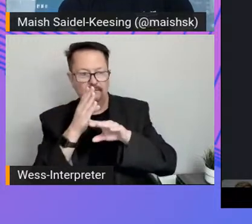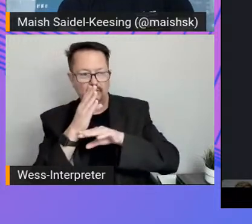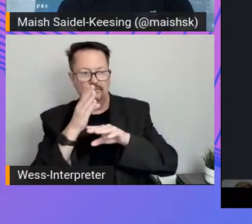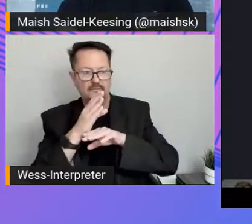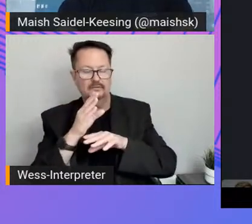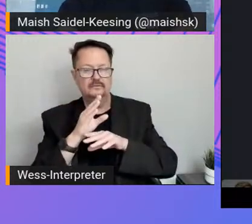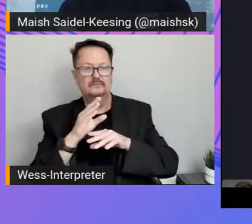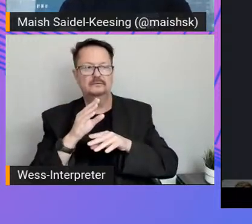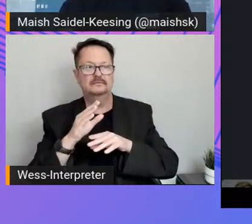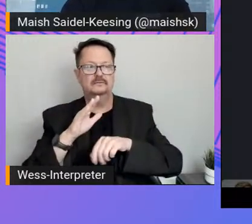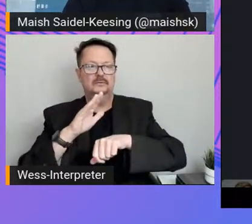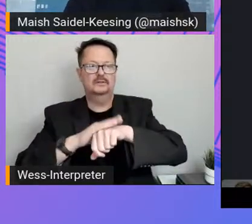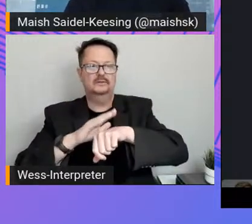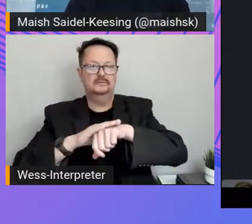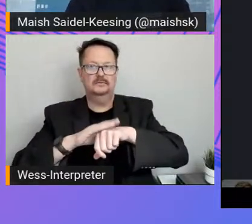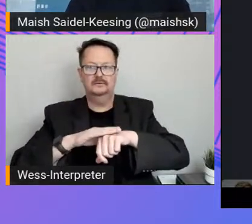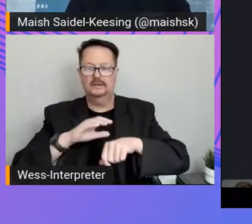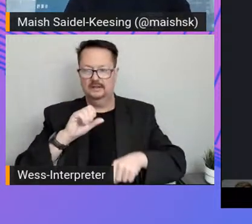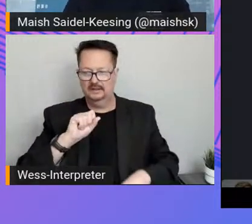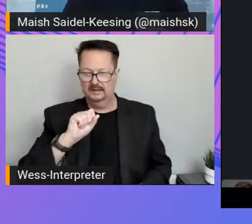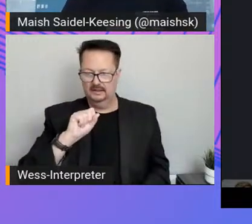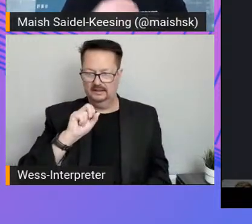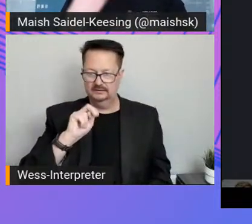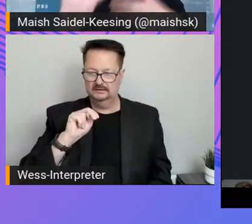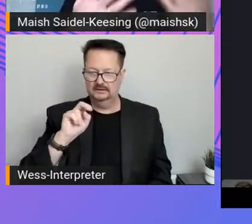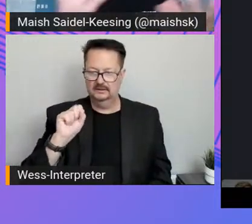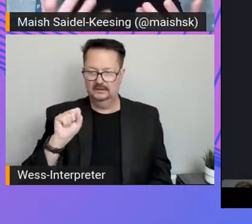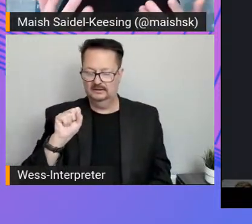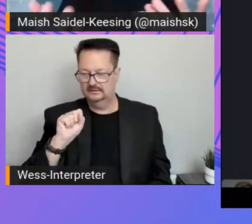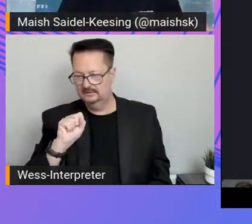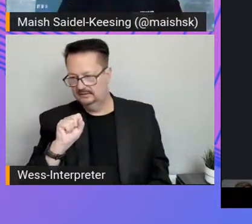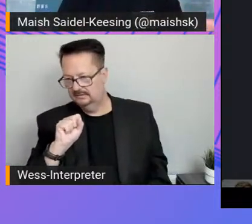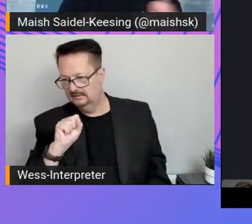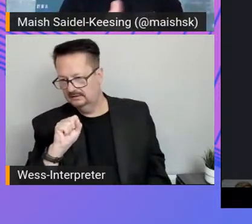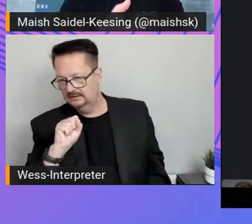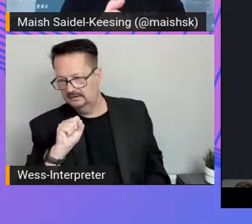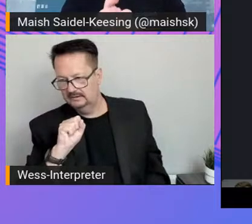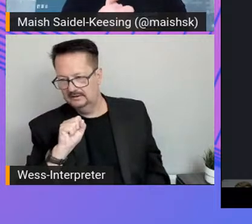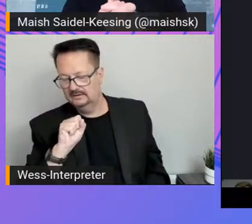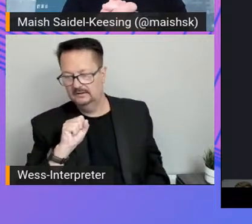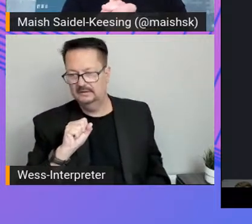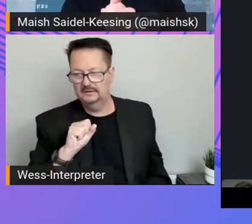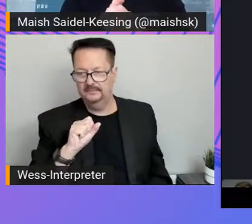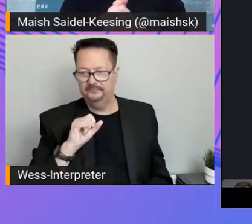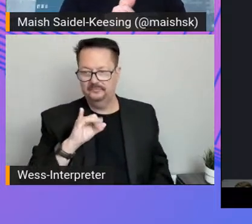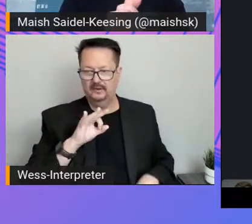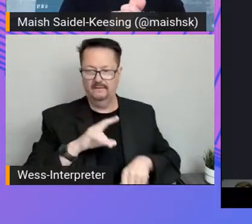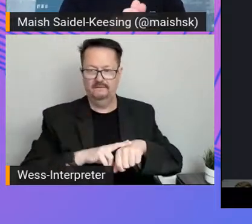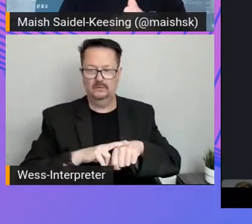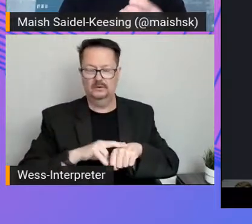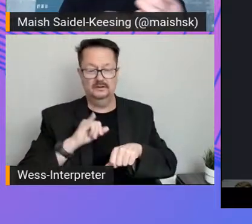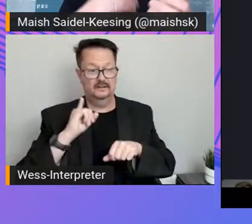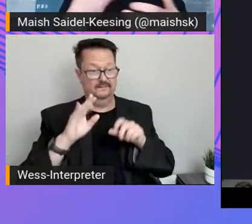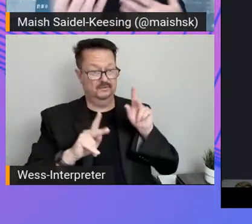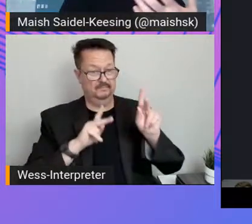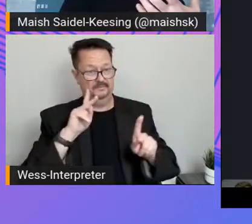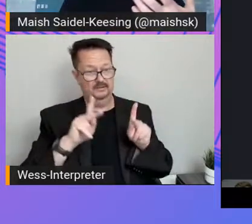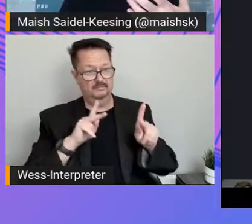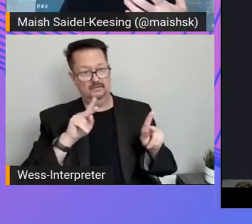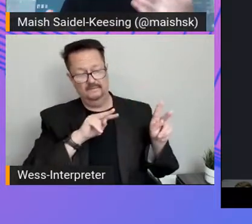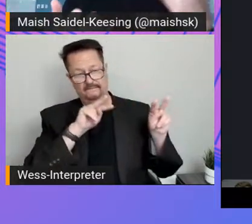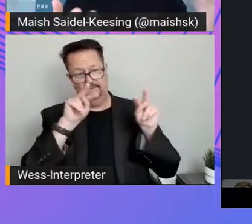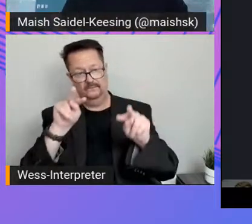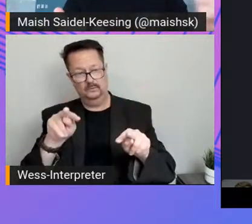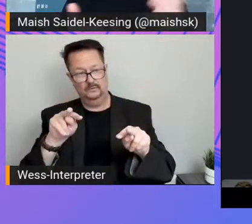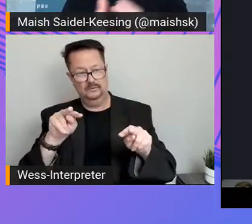up in our Slack channels. And of course, if people on which are viewing the stream at the moment would like to learn more